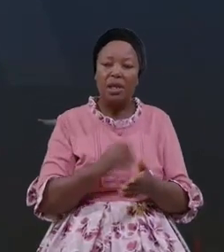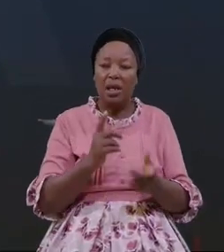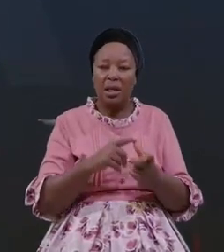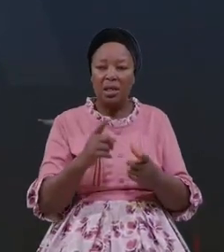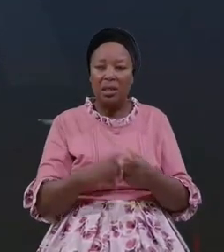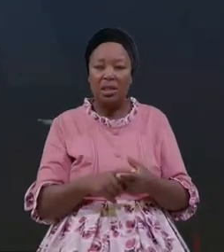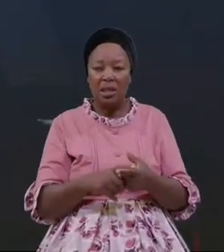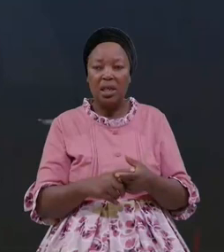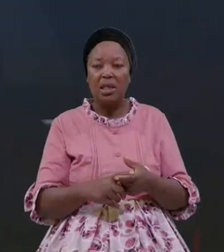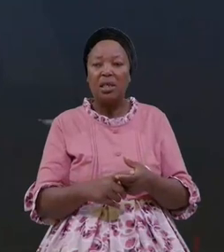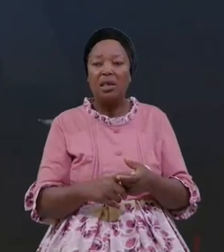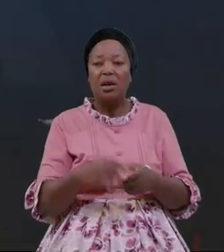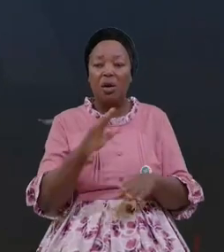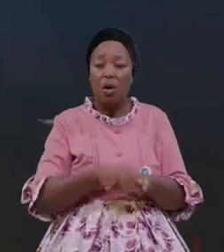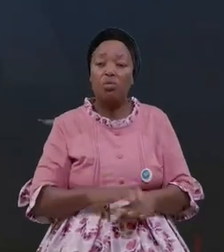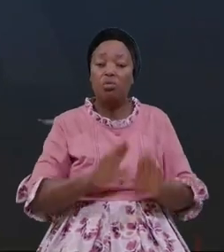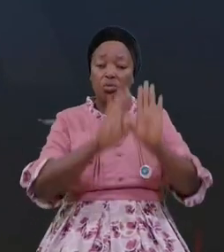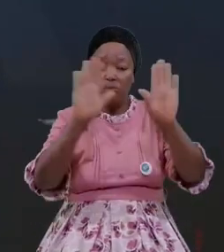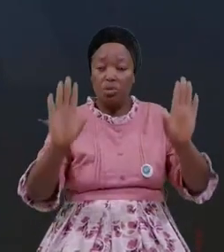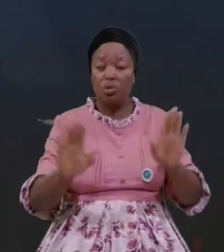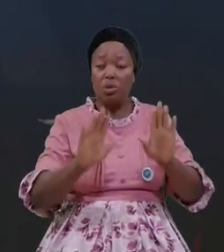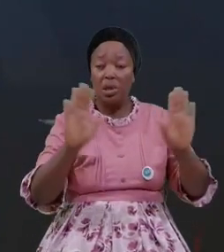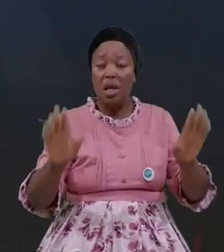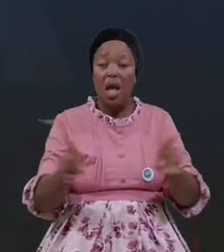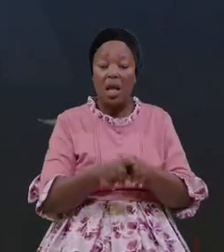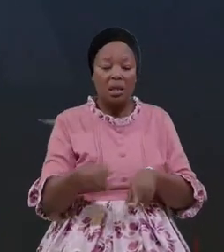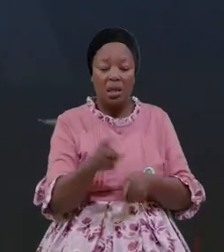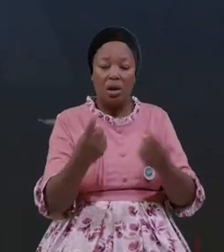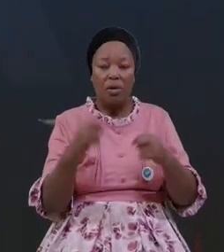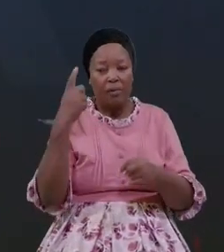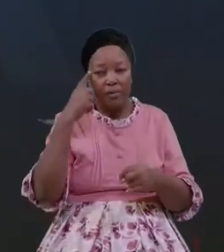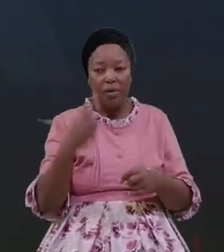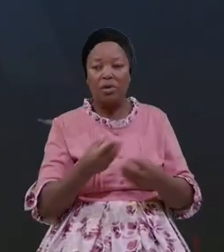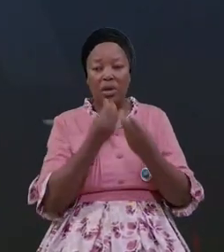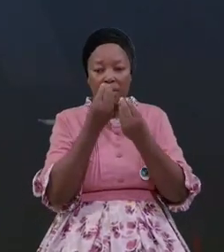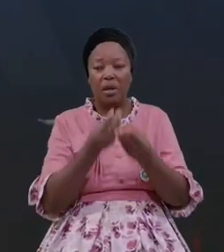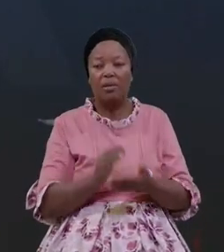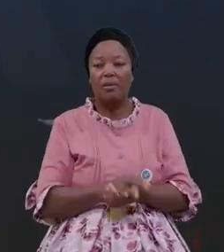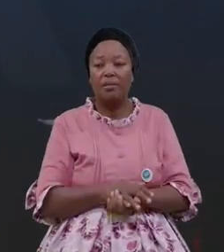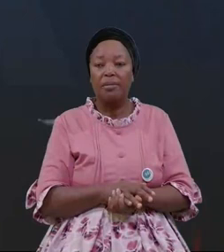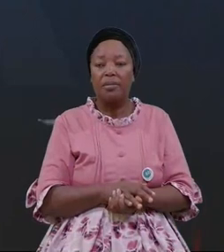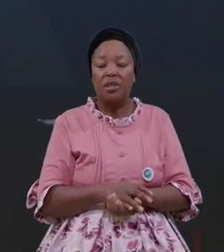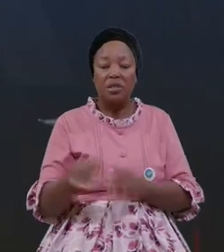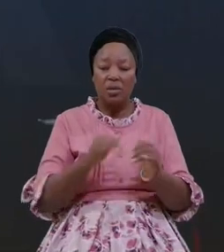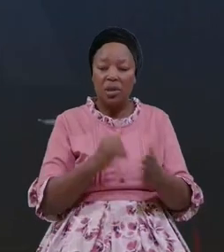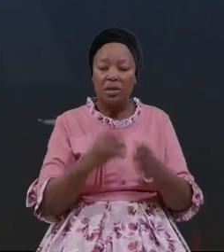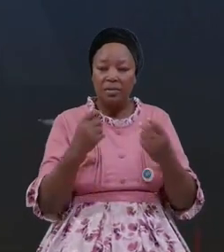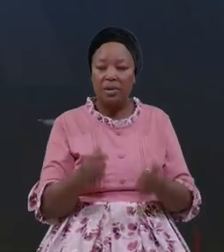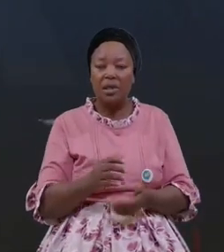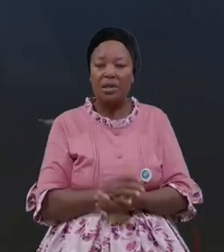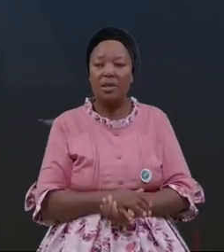on Sunday as the come for for the banquet do that quickly be